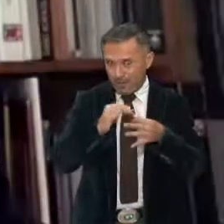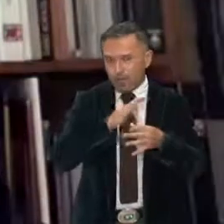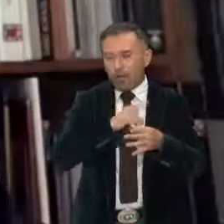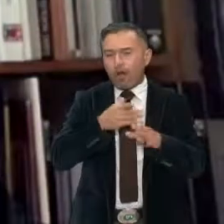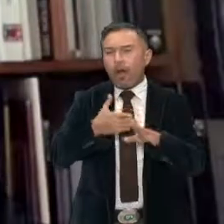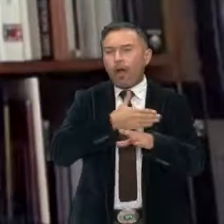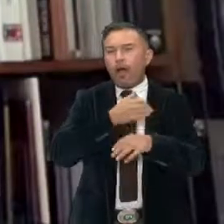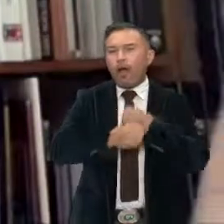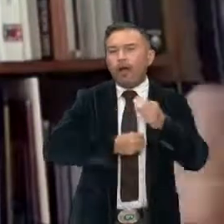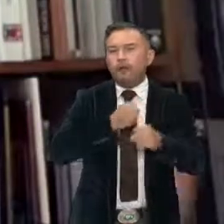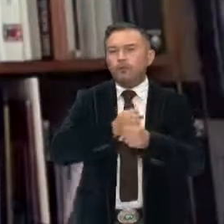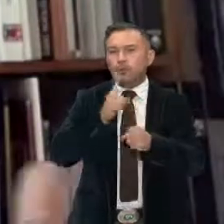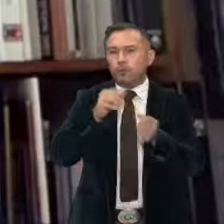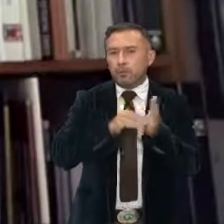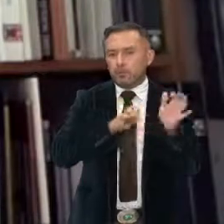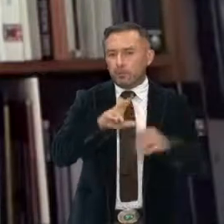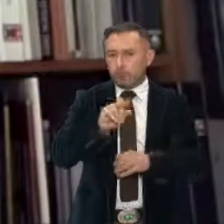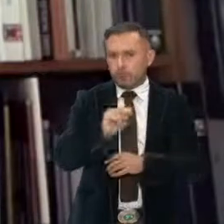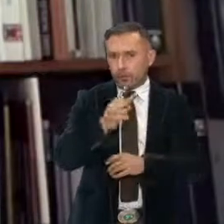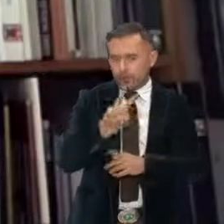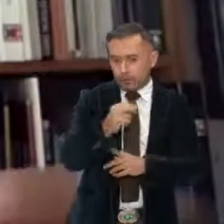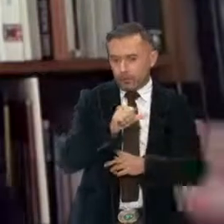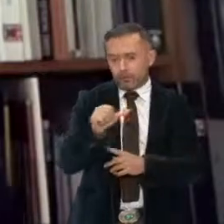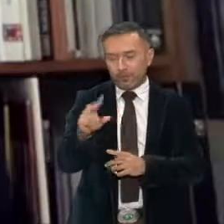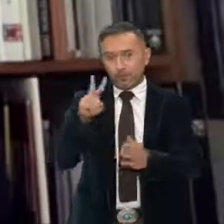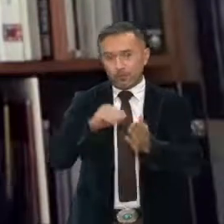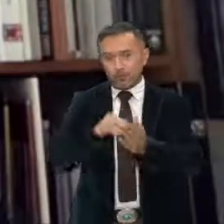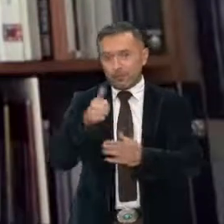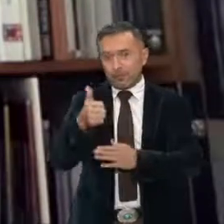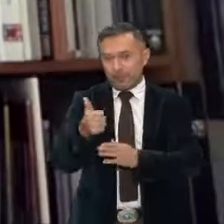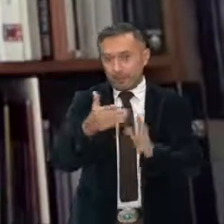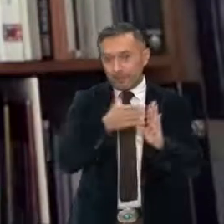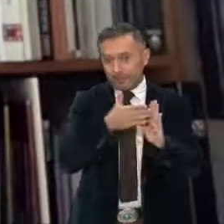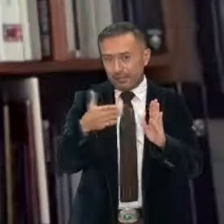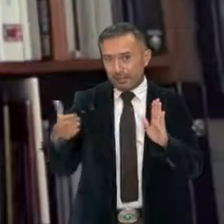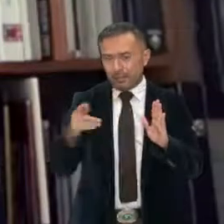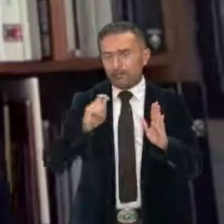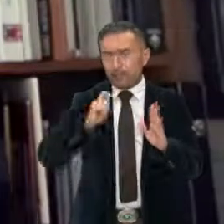our discourse and our previous